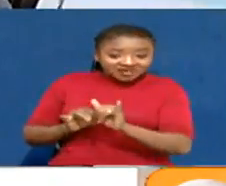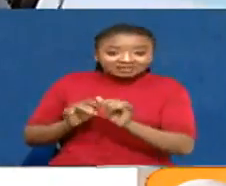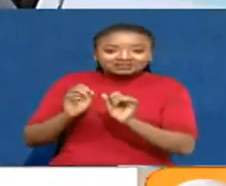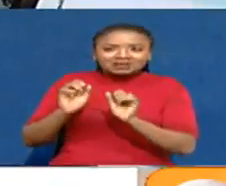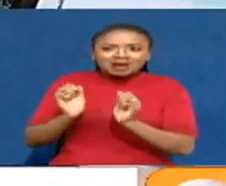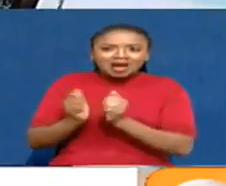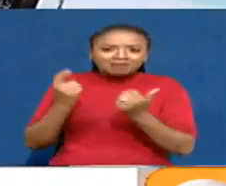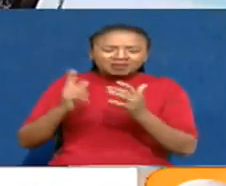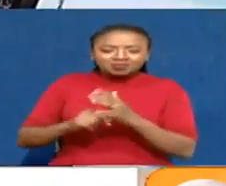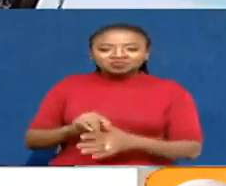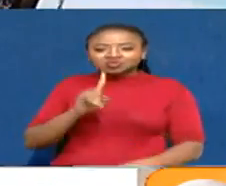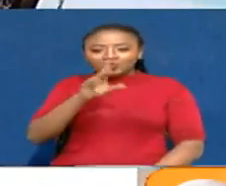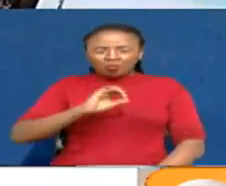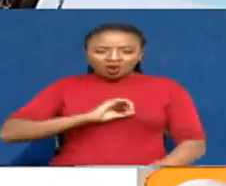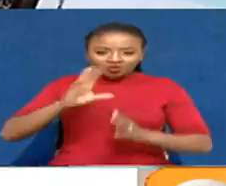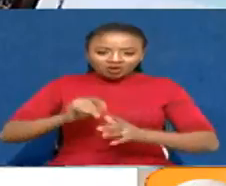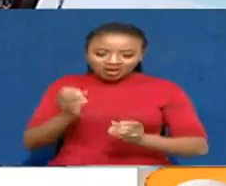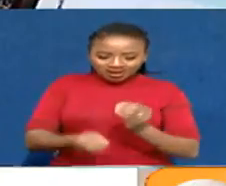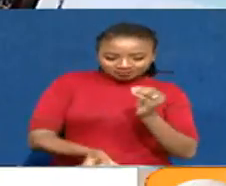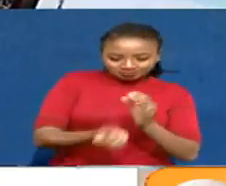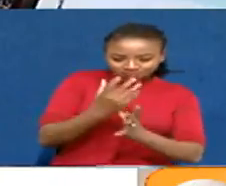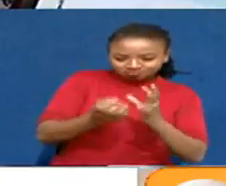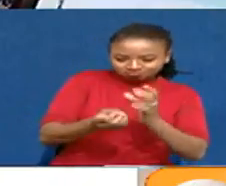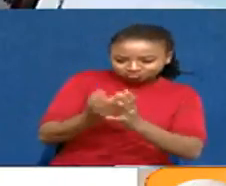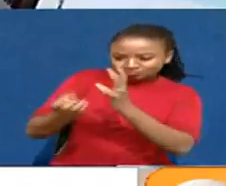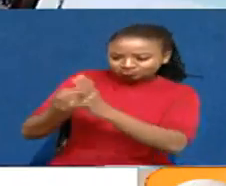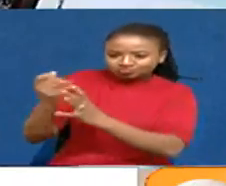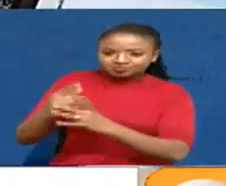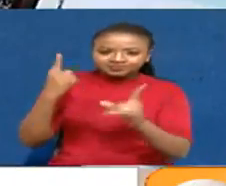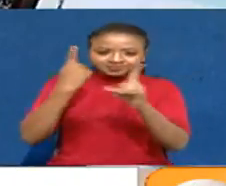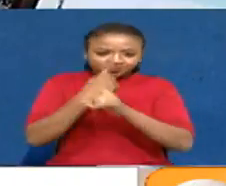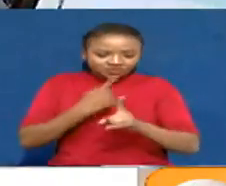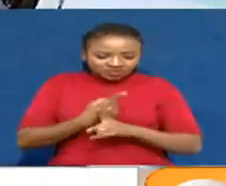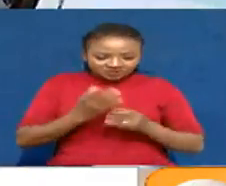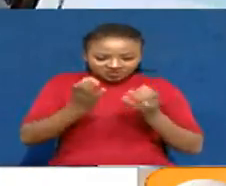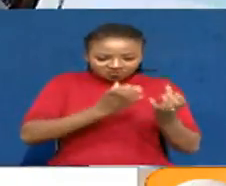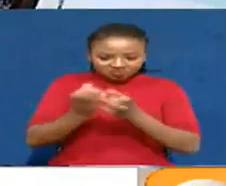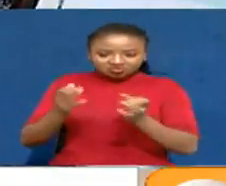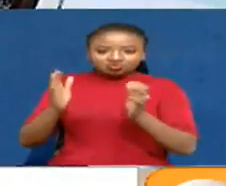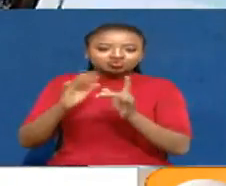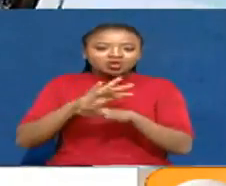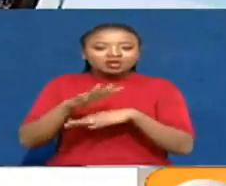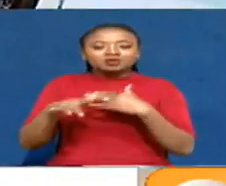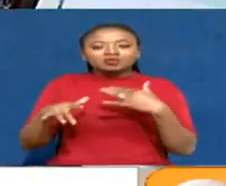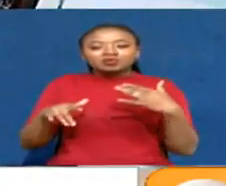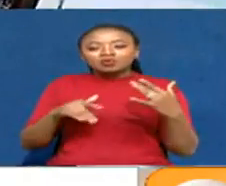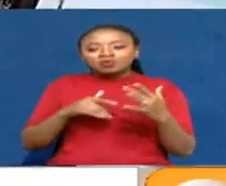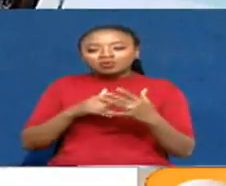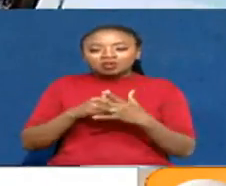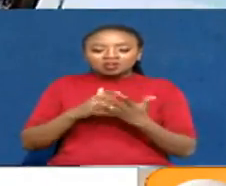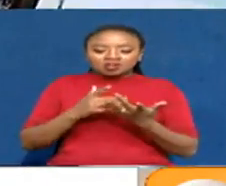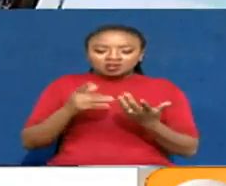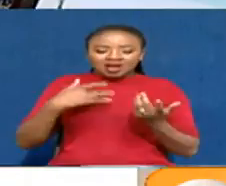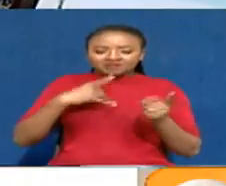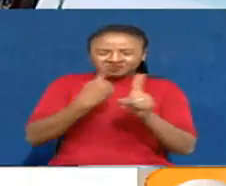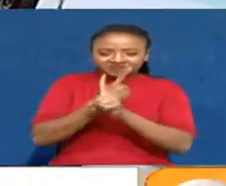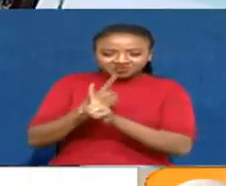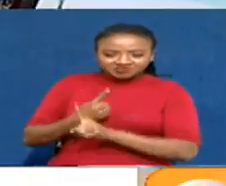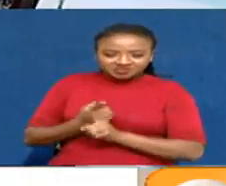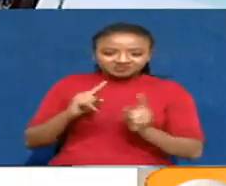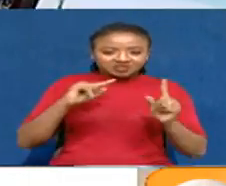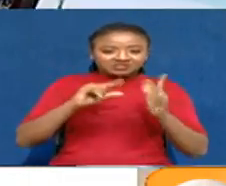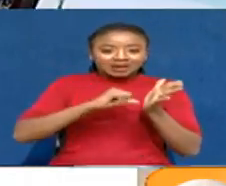owner can set up one business with three brands and then make, you know, all the noise that they're making in this market. So